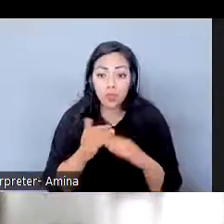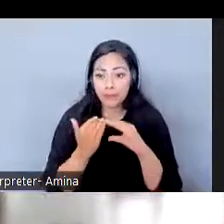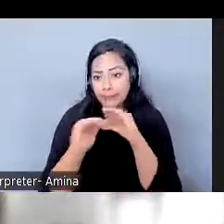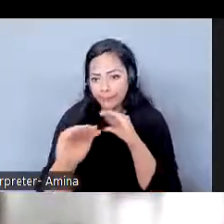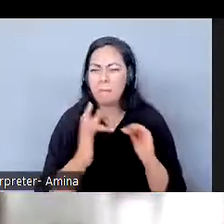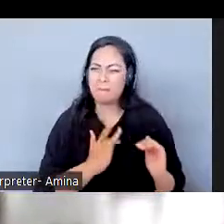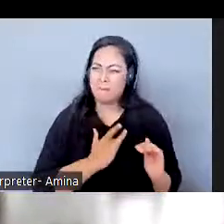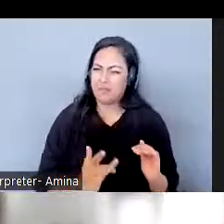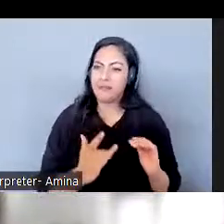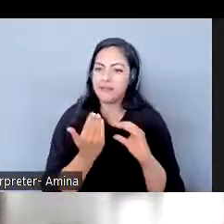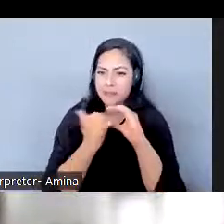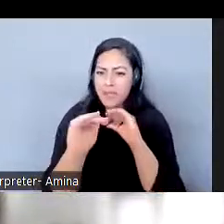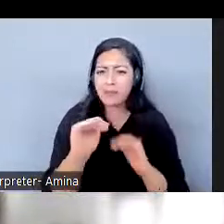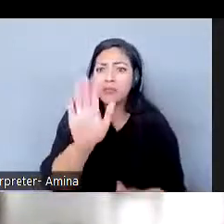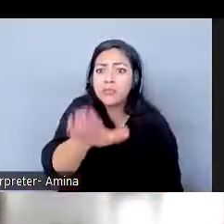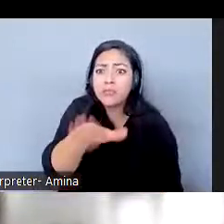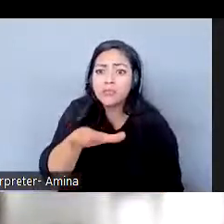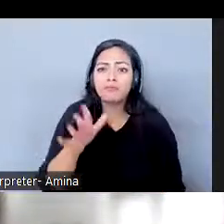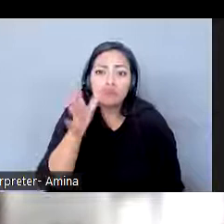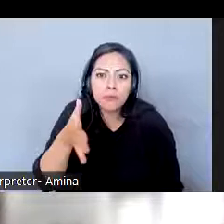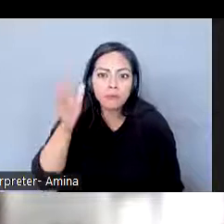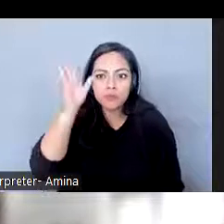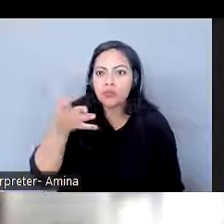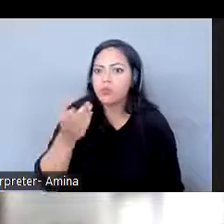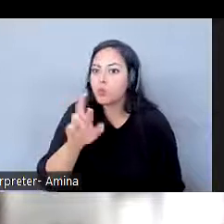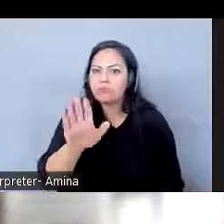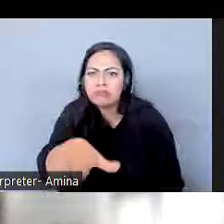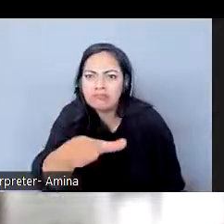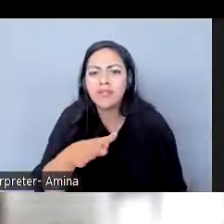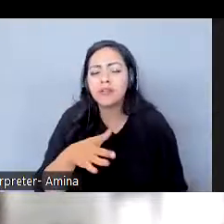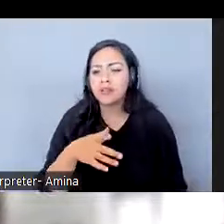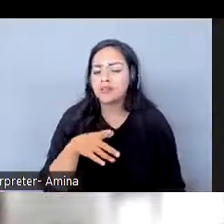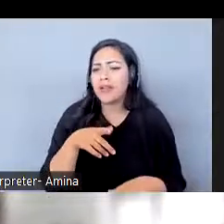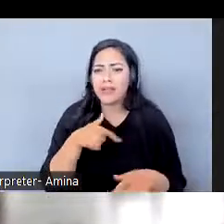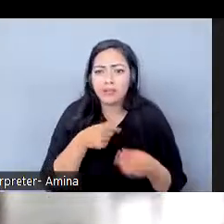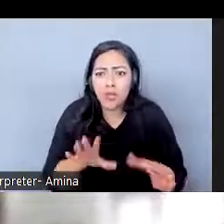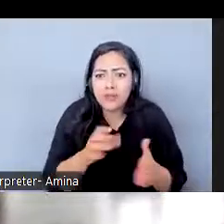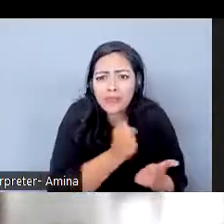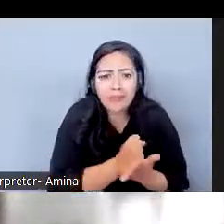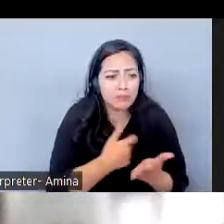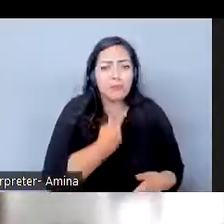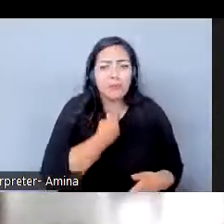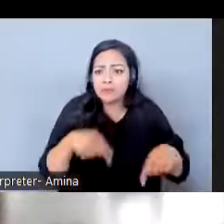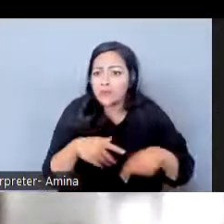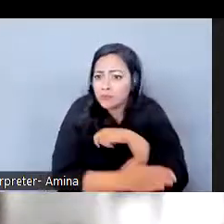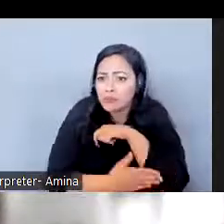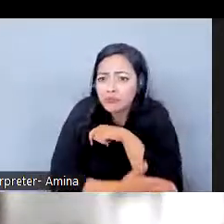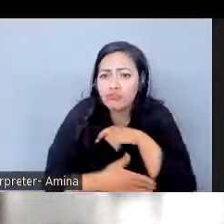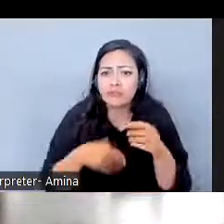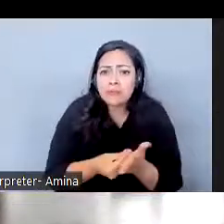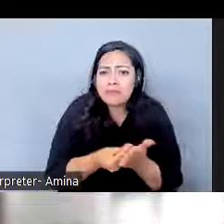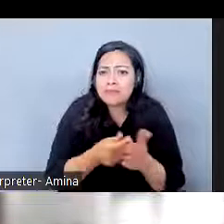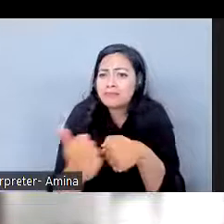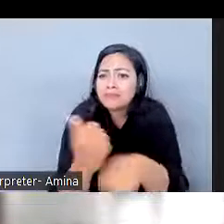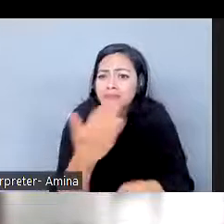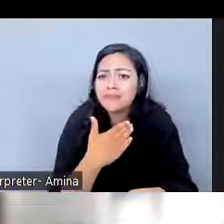by email. I'm stuck in this country. I lost my passport. They need money to get me a new one. Can